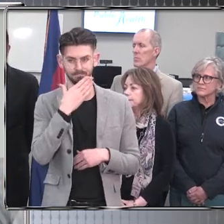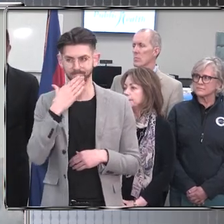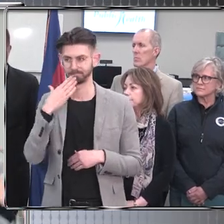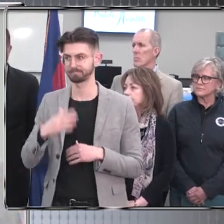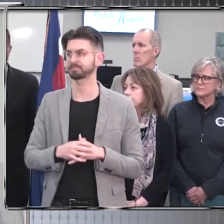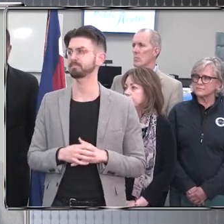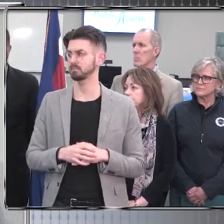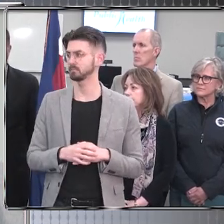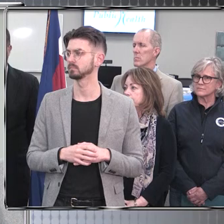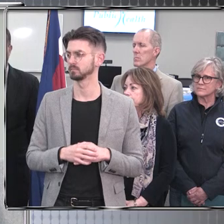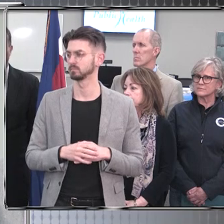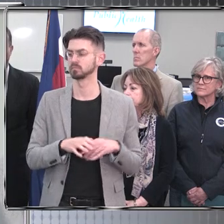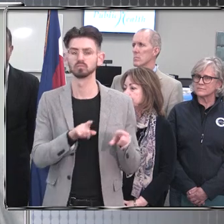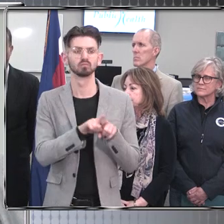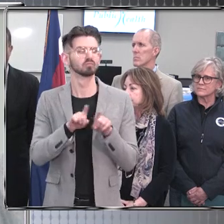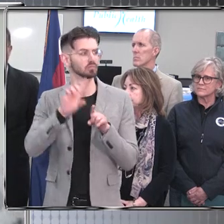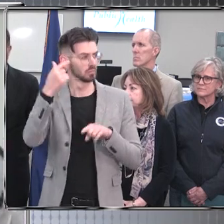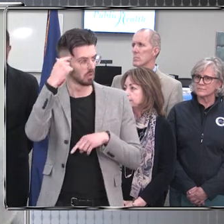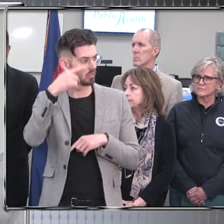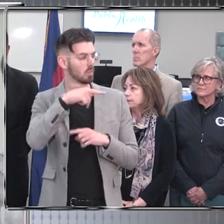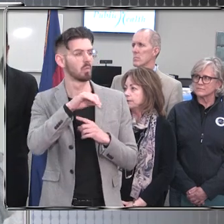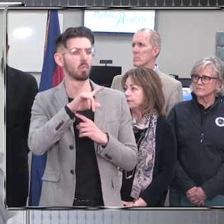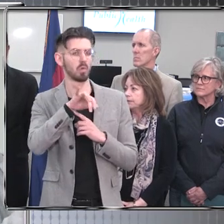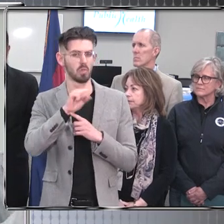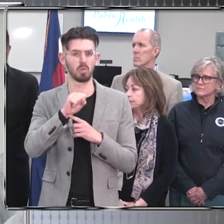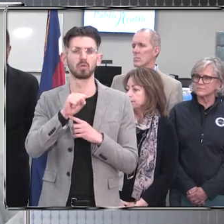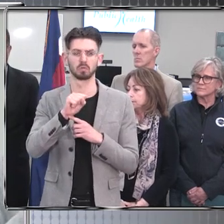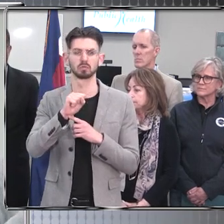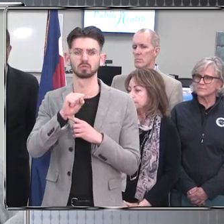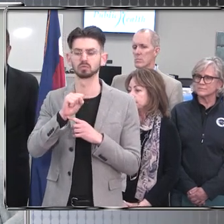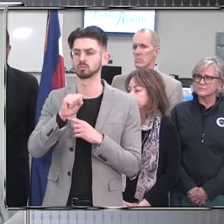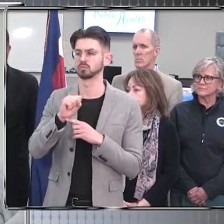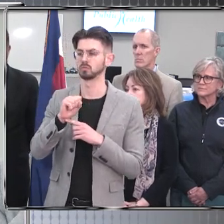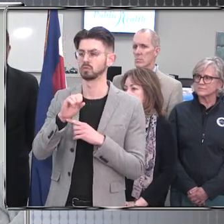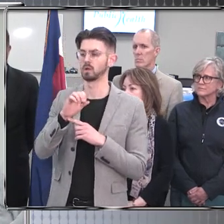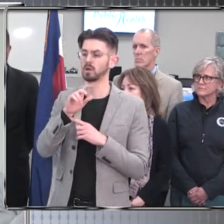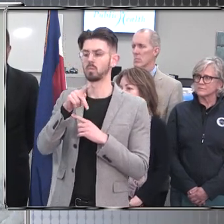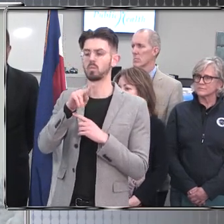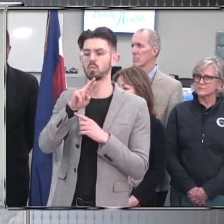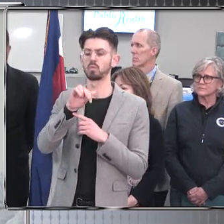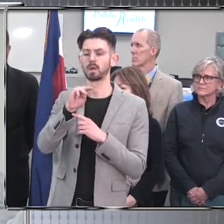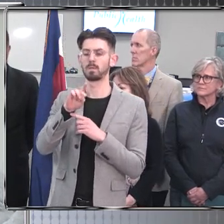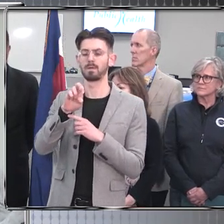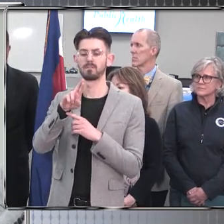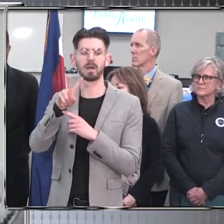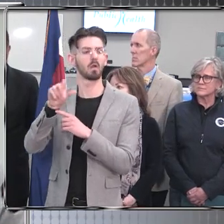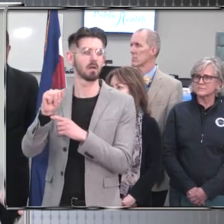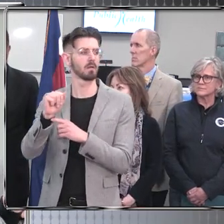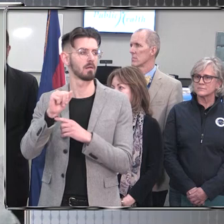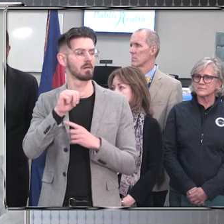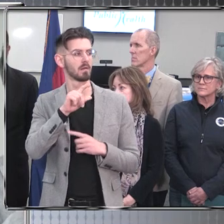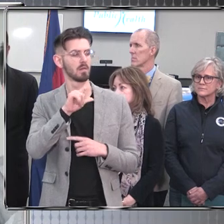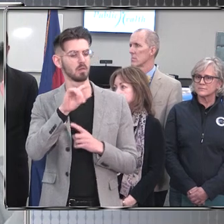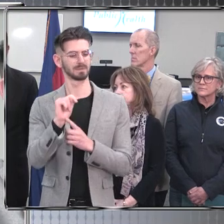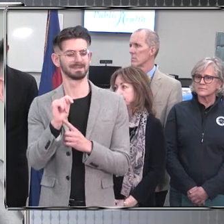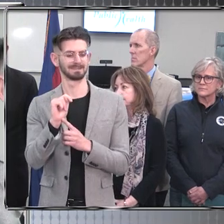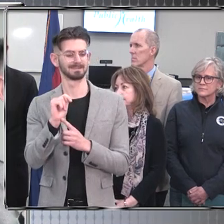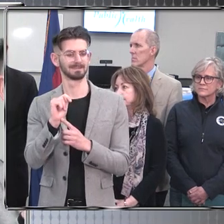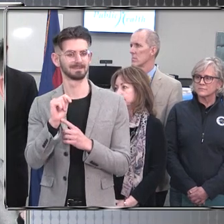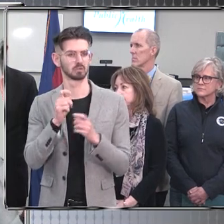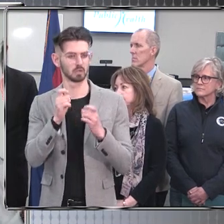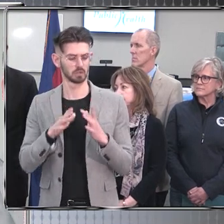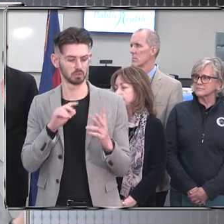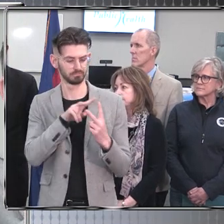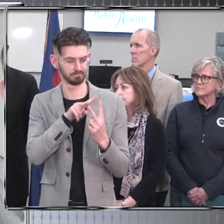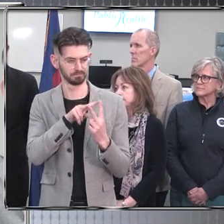Thank you. And thank you, Governor Polis and Lieutenant Governor Primavera and all the members of the media for being here today. At his press